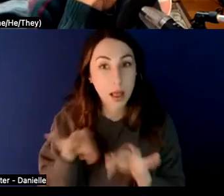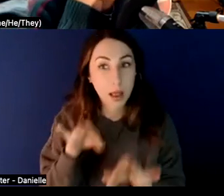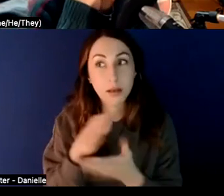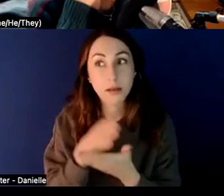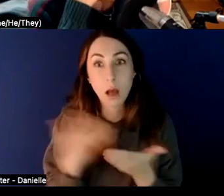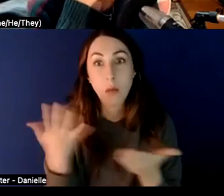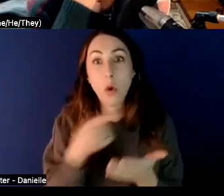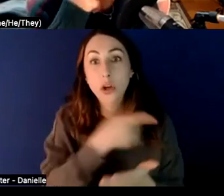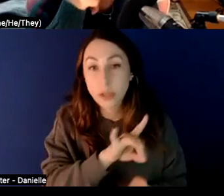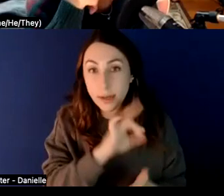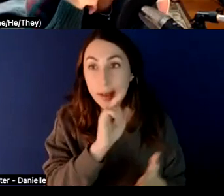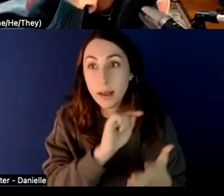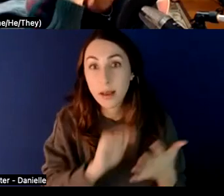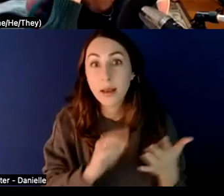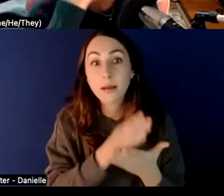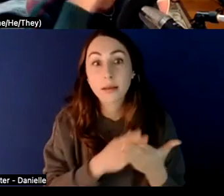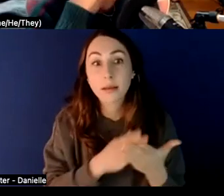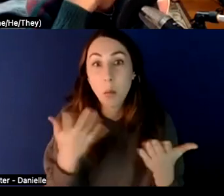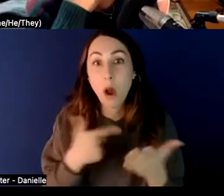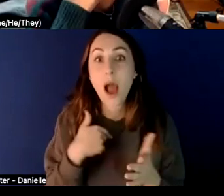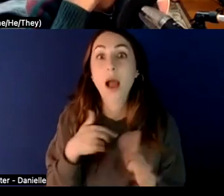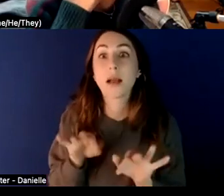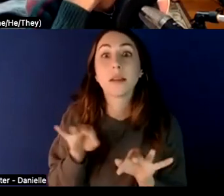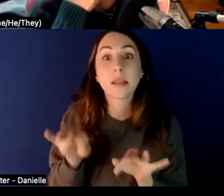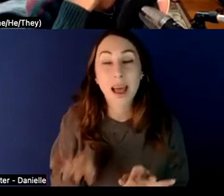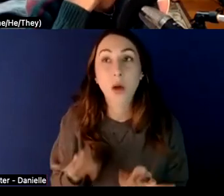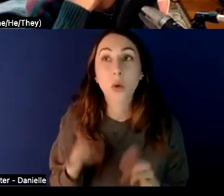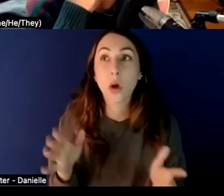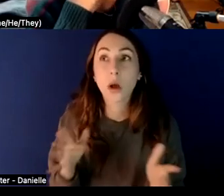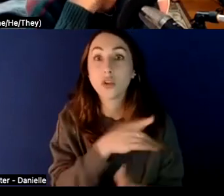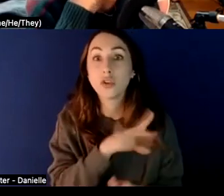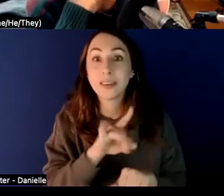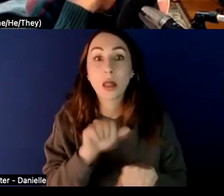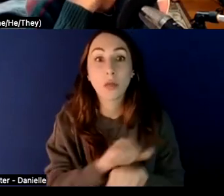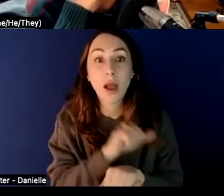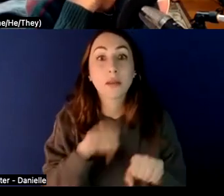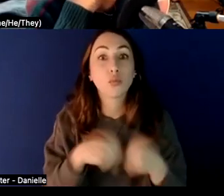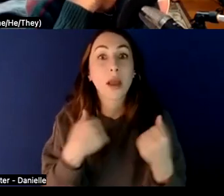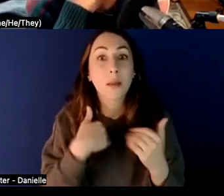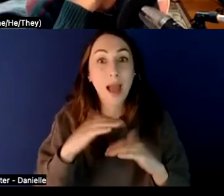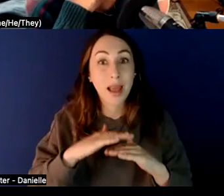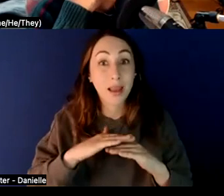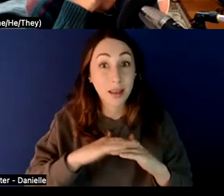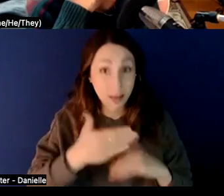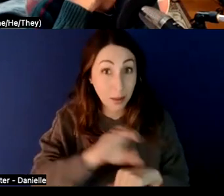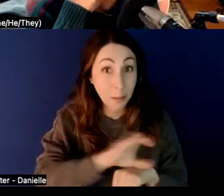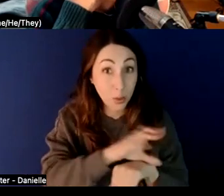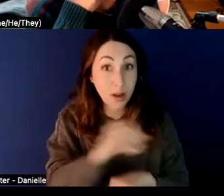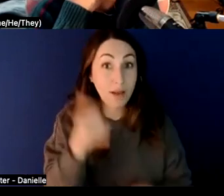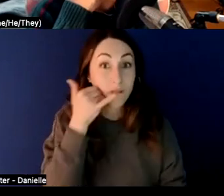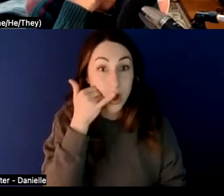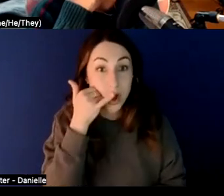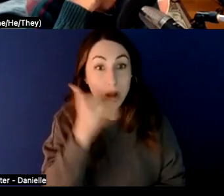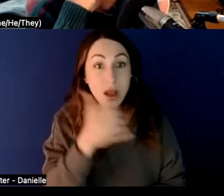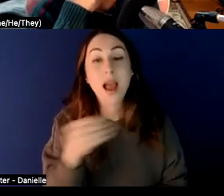she did. And a couple of things that I said were that she had threatened to break my computer and my phone. And